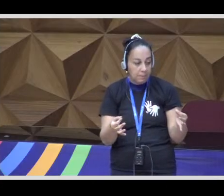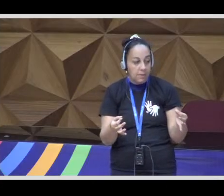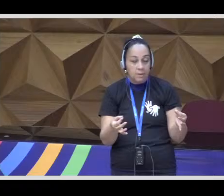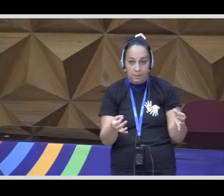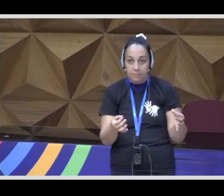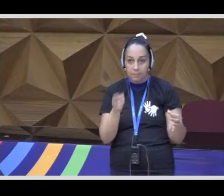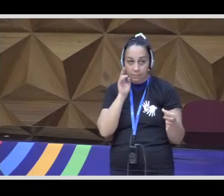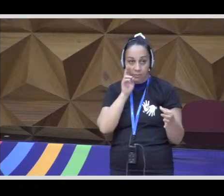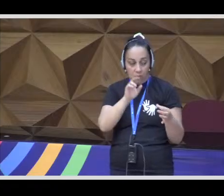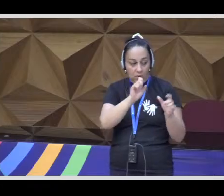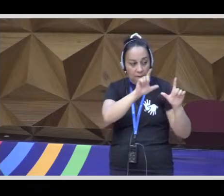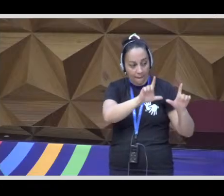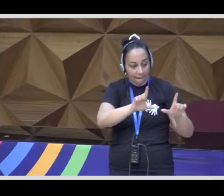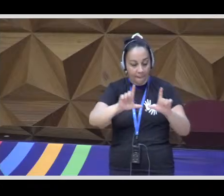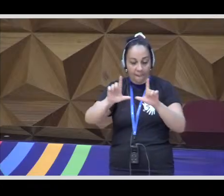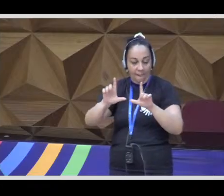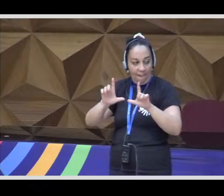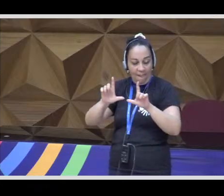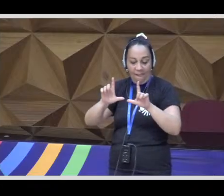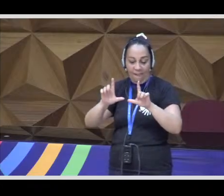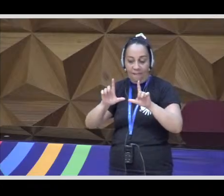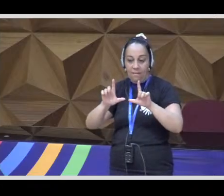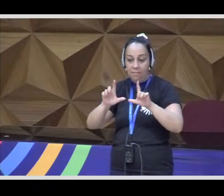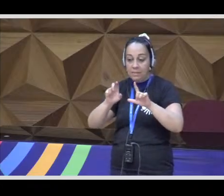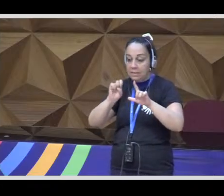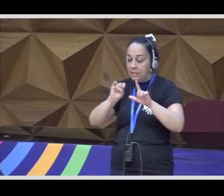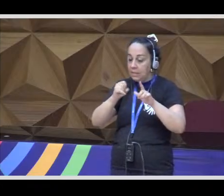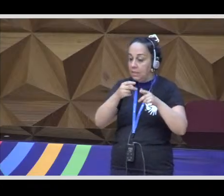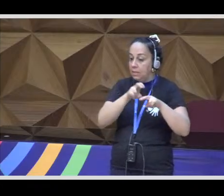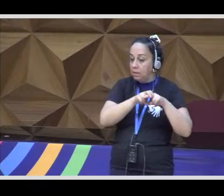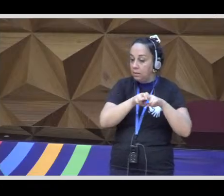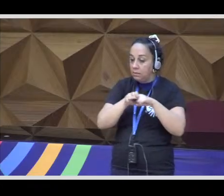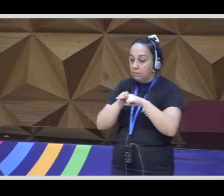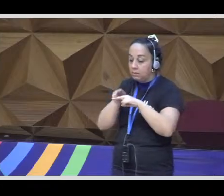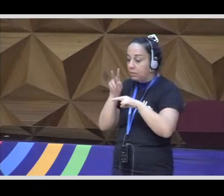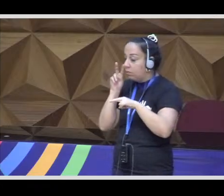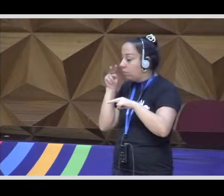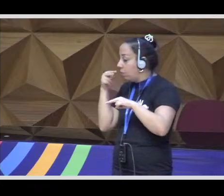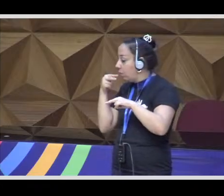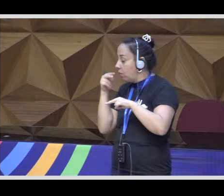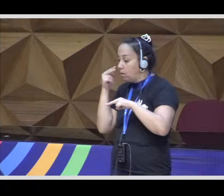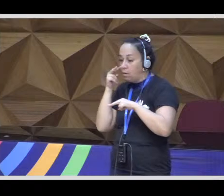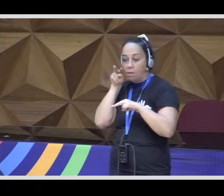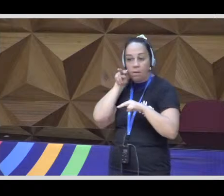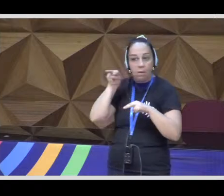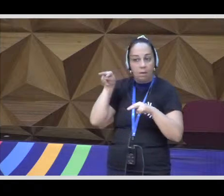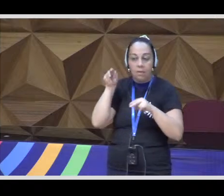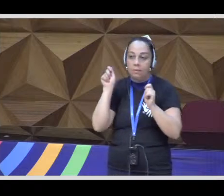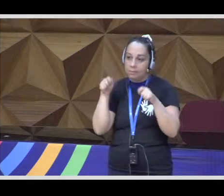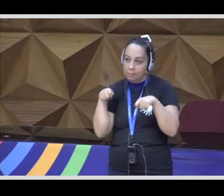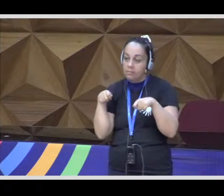If you don't rotate it enough, it isn't enough of a cue for your eyes. If you rotate it too much, it disappears from view. So there's a kind of sweet spot.